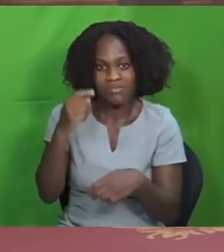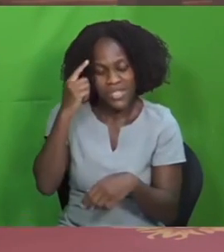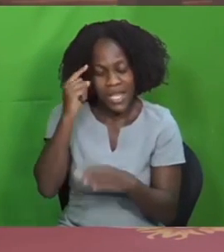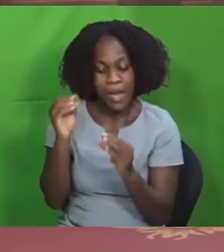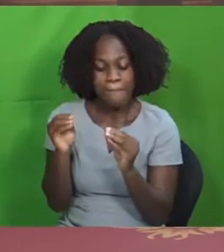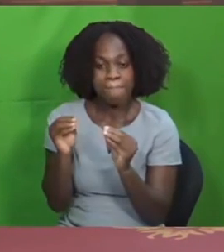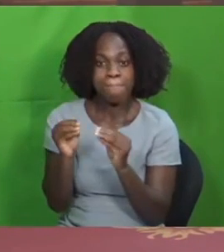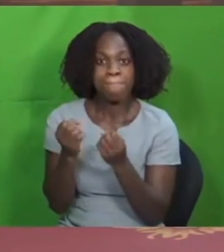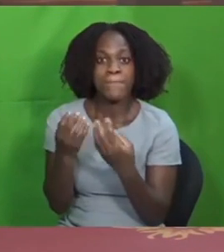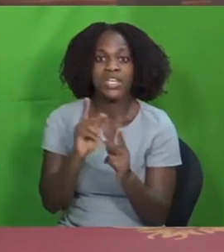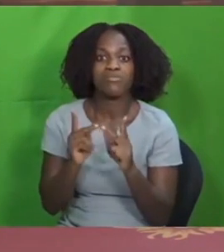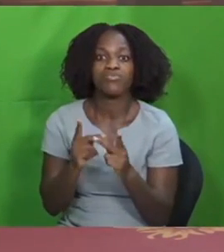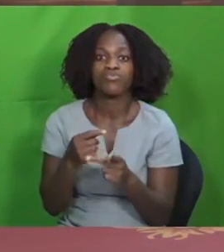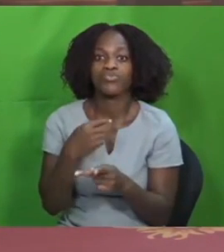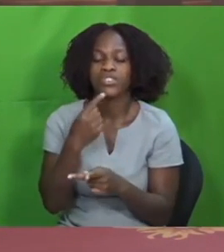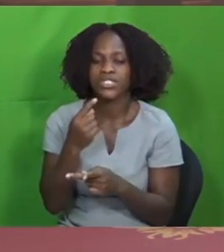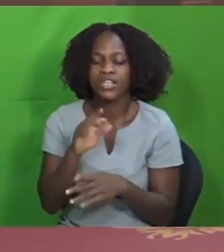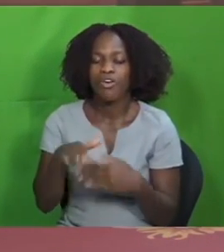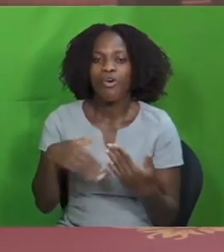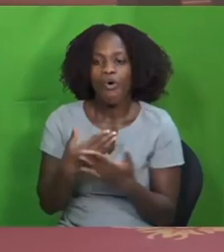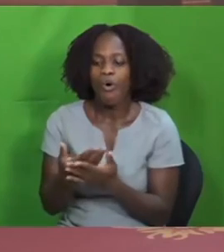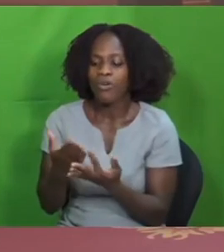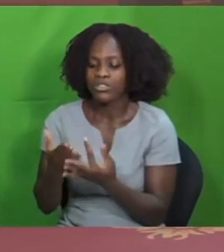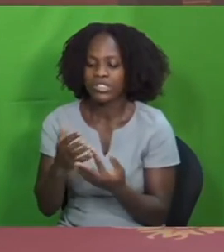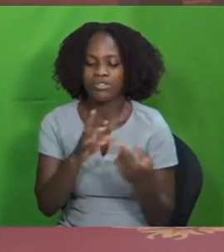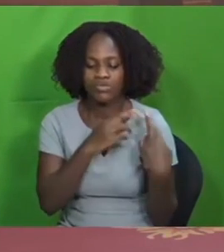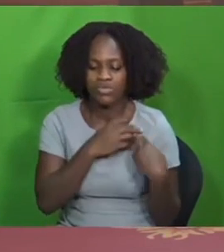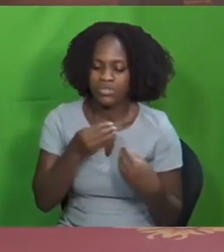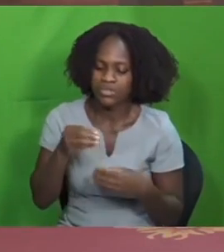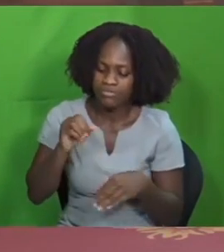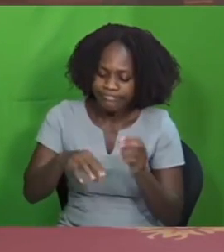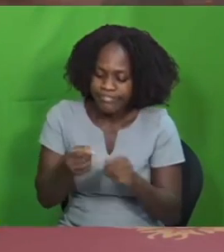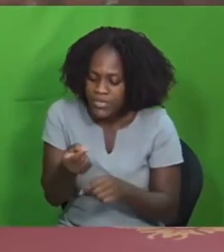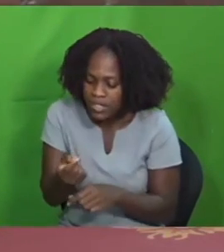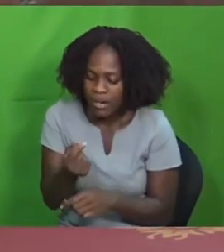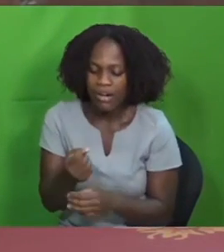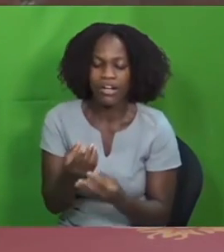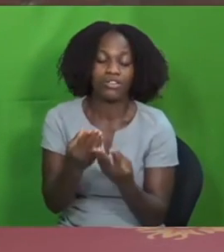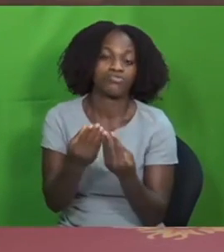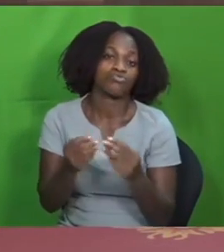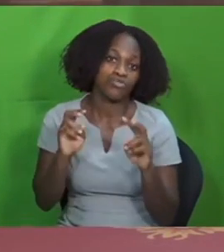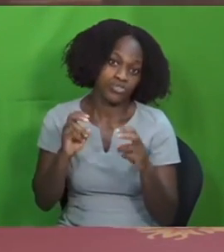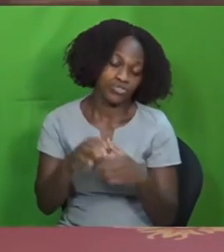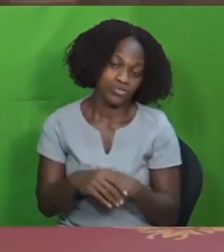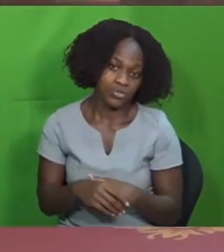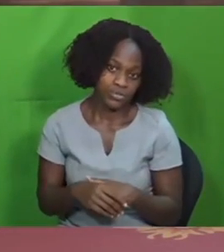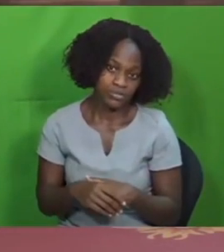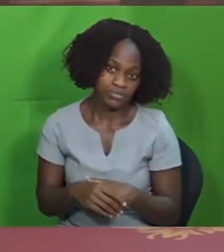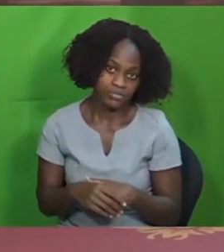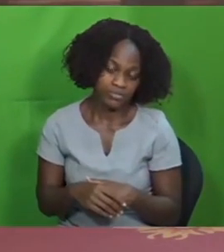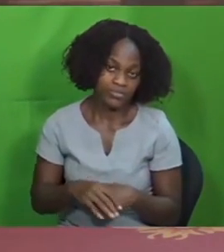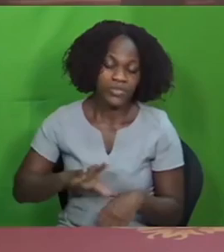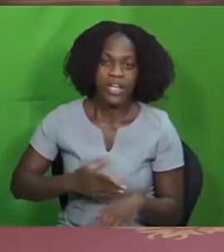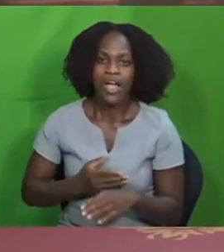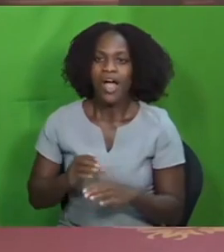would say, let us share the responsibility to get out of our problems. Mr. Speaker, traditionally in our communities, and I